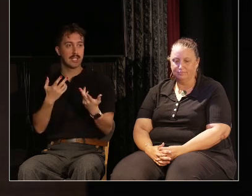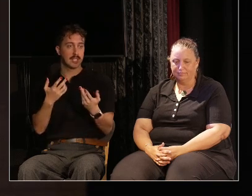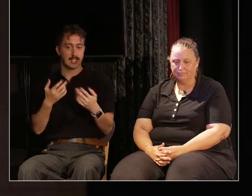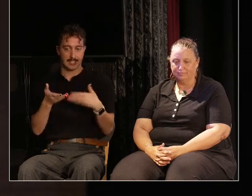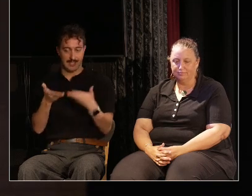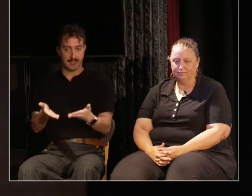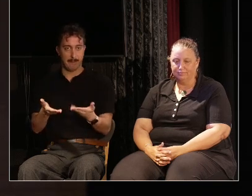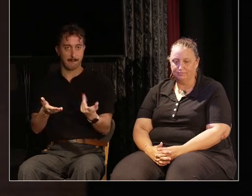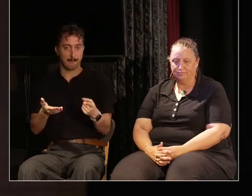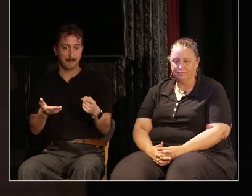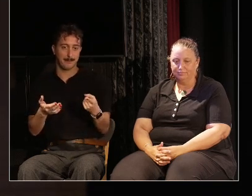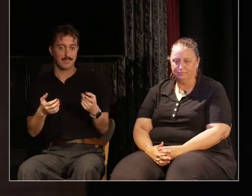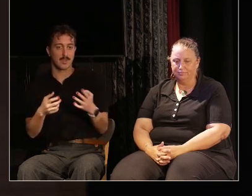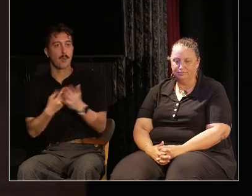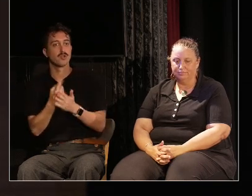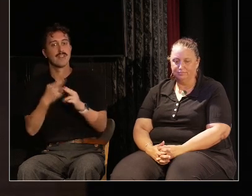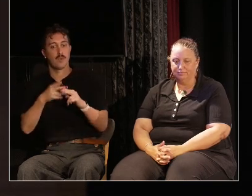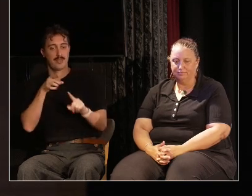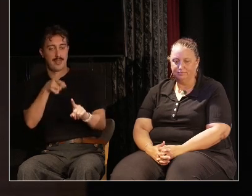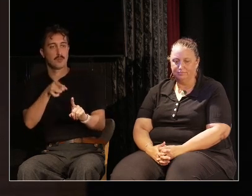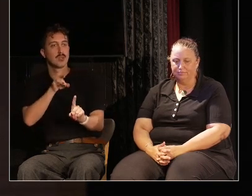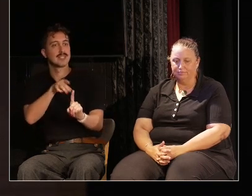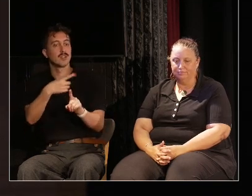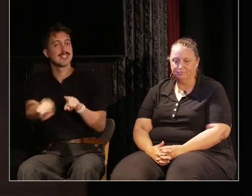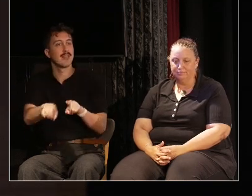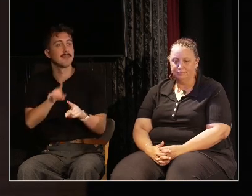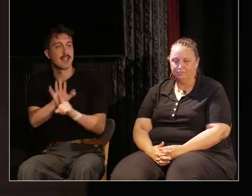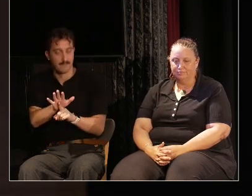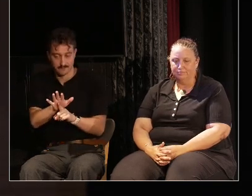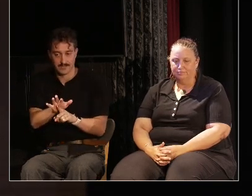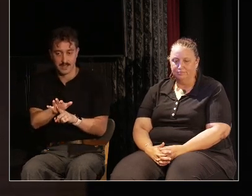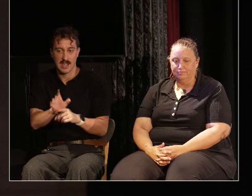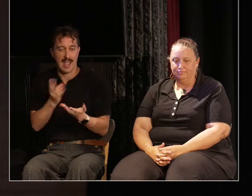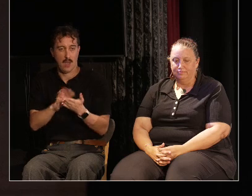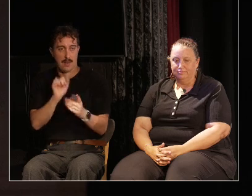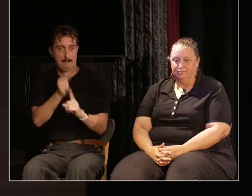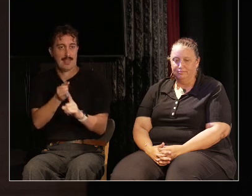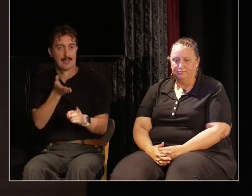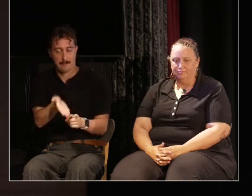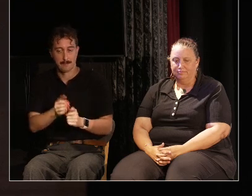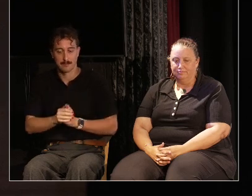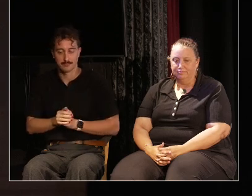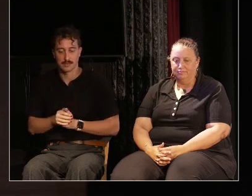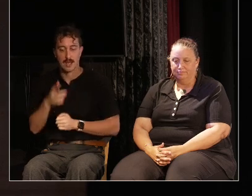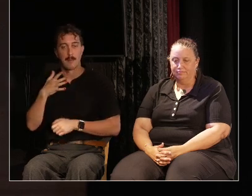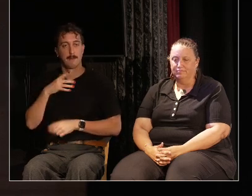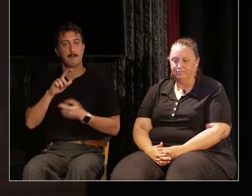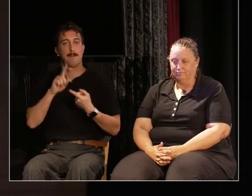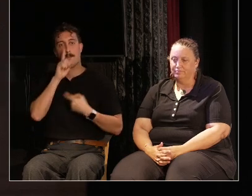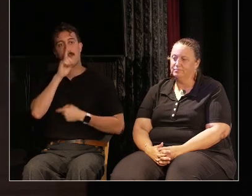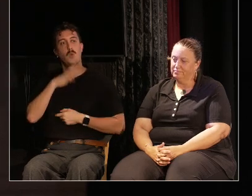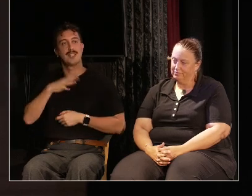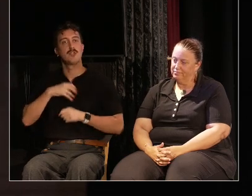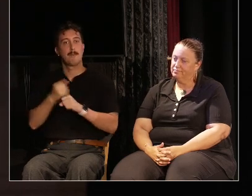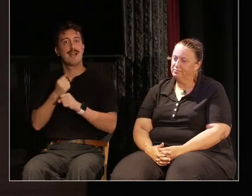for things that affect them. And, that is, fundamental choices that you do want people to be able to have at